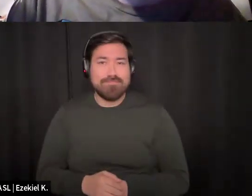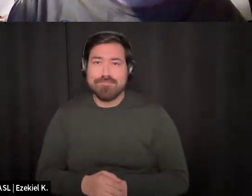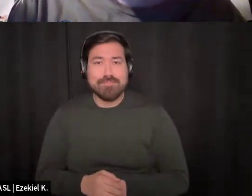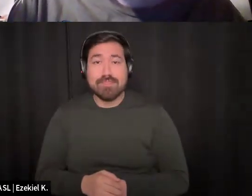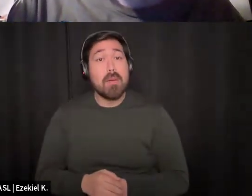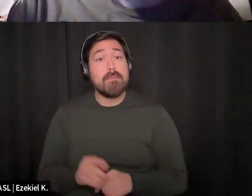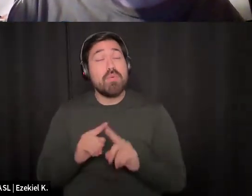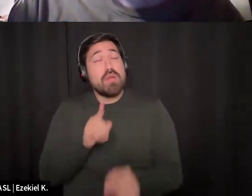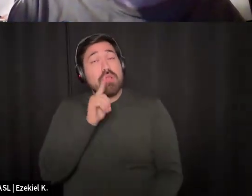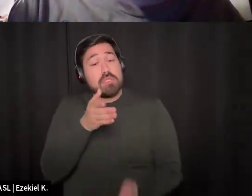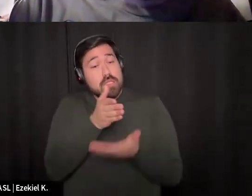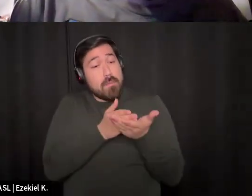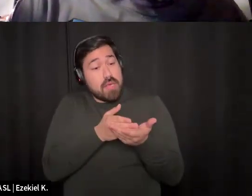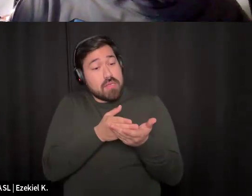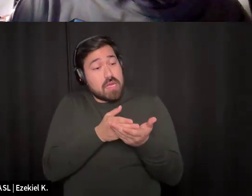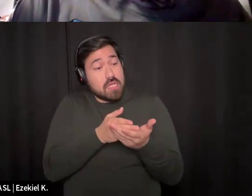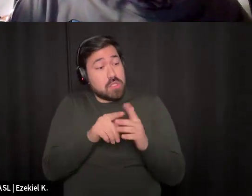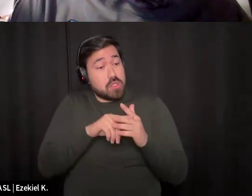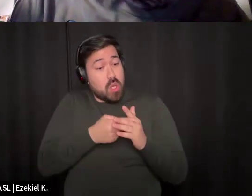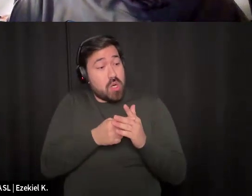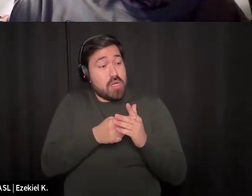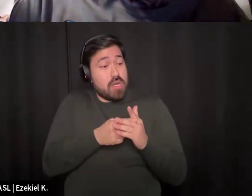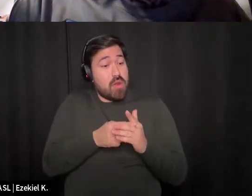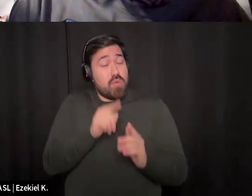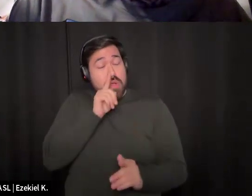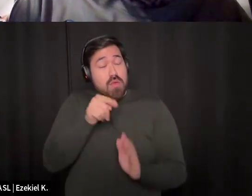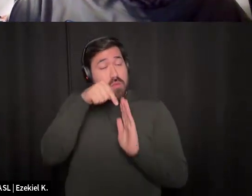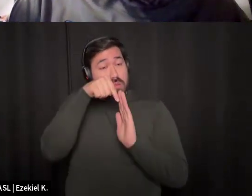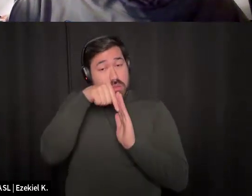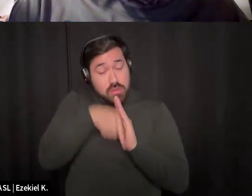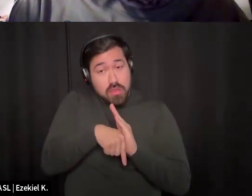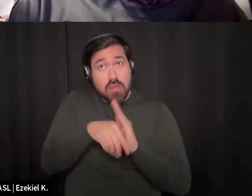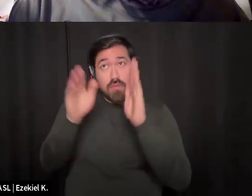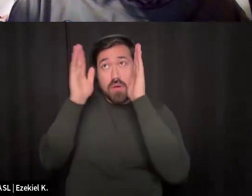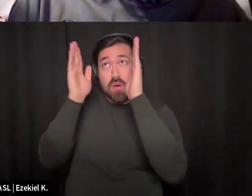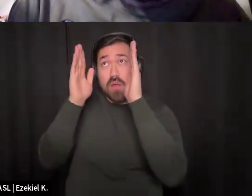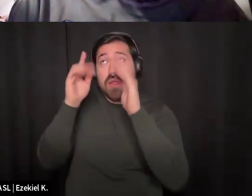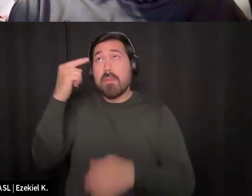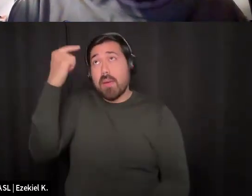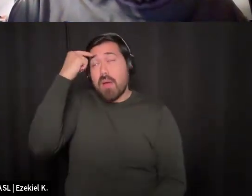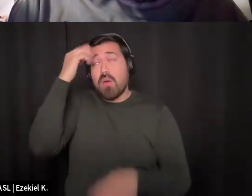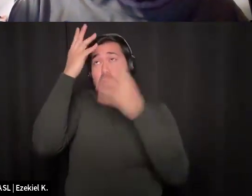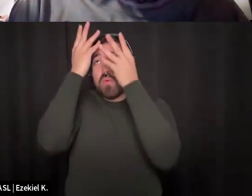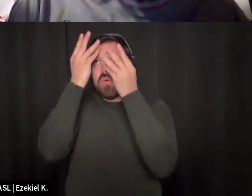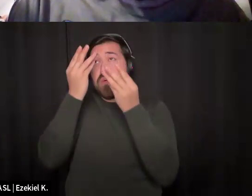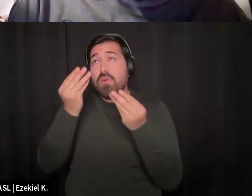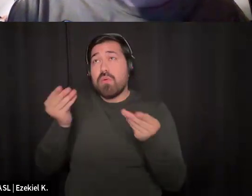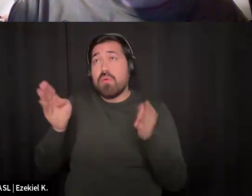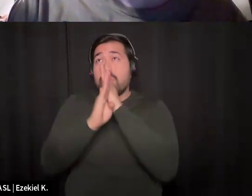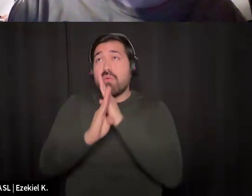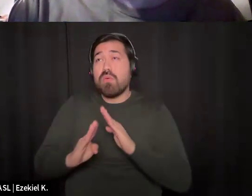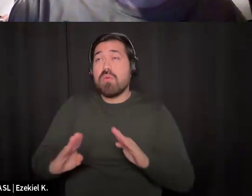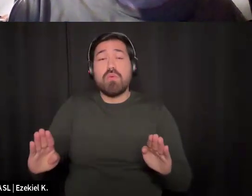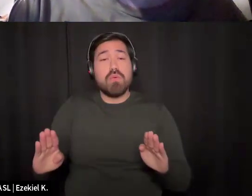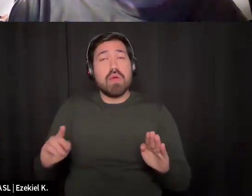that piece that I recognized that when I was paying deep attention to birds, my mind quieted, as all of us have mentioned in some